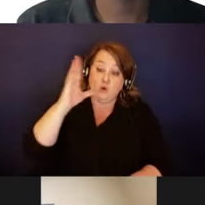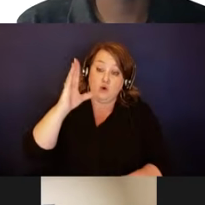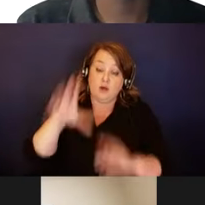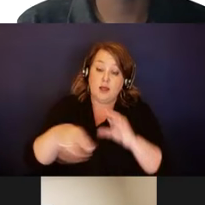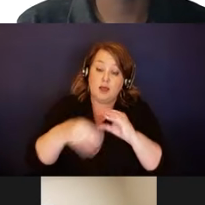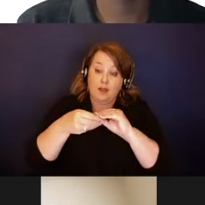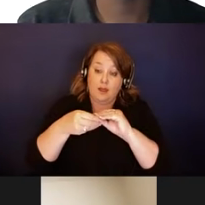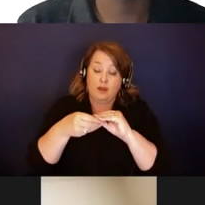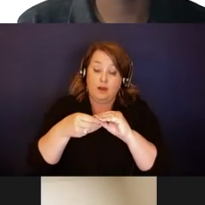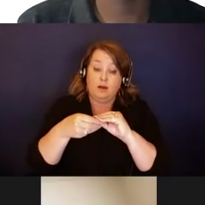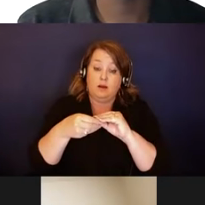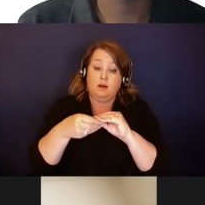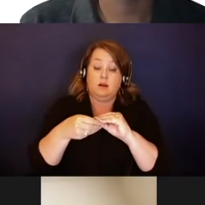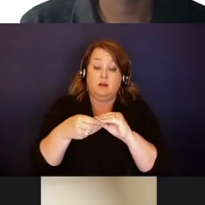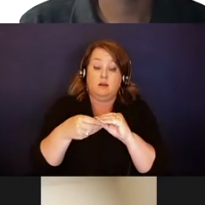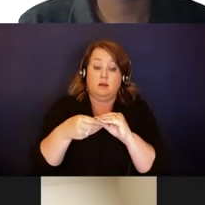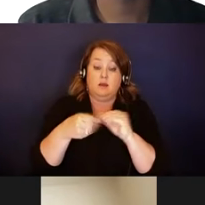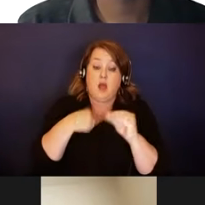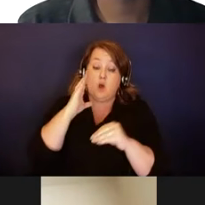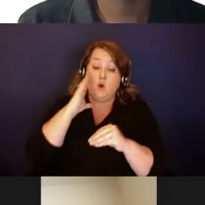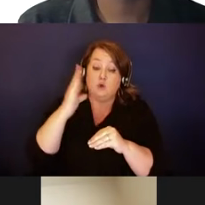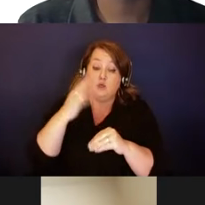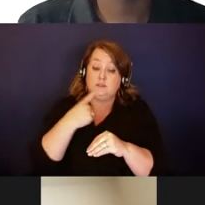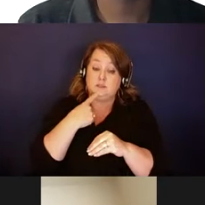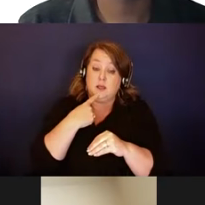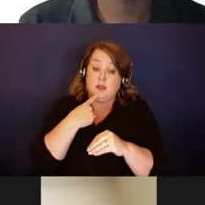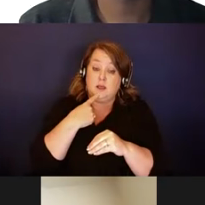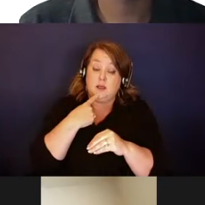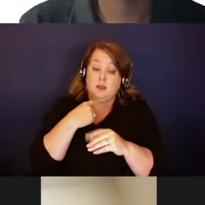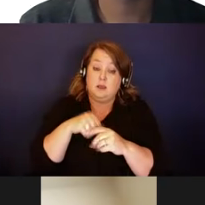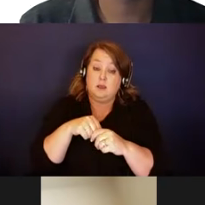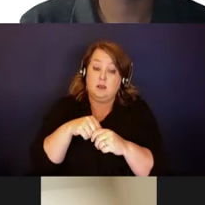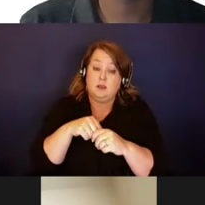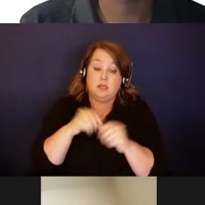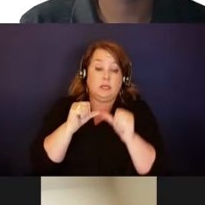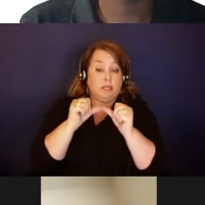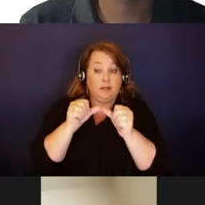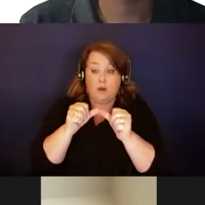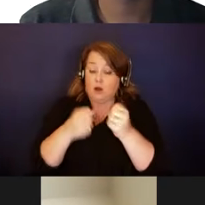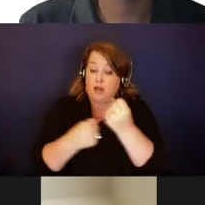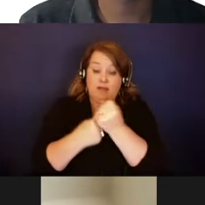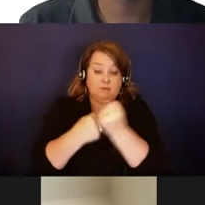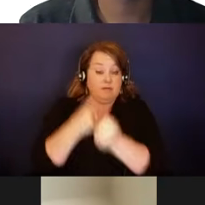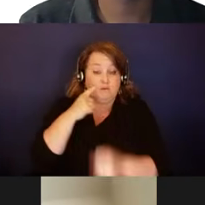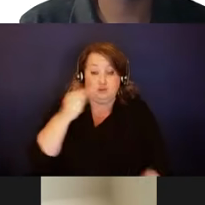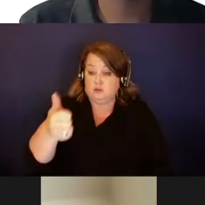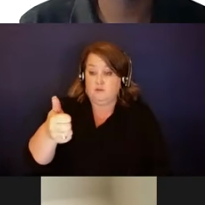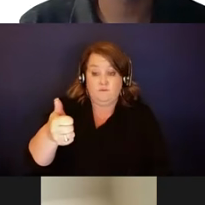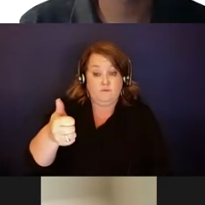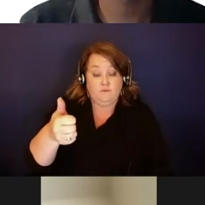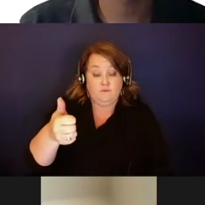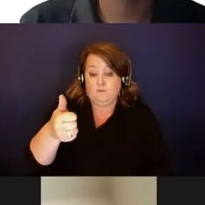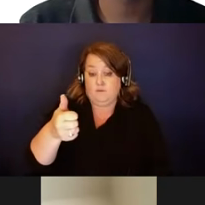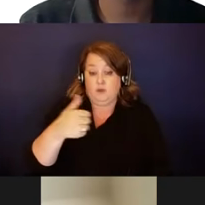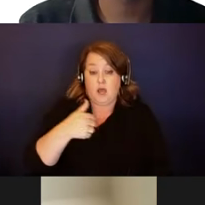would just say keep on advocating for yourself, and I would